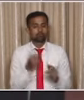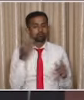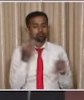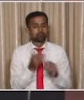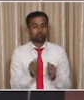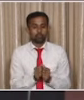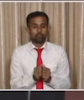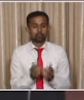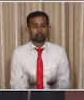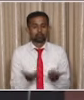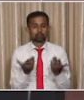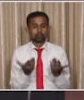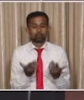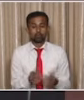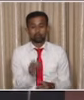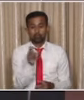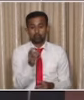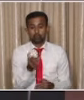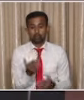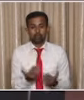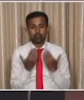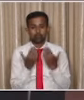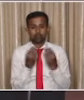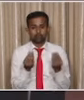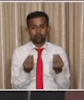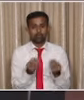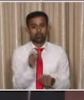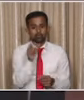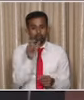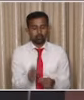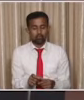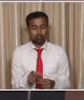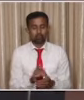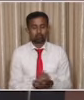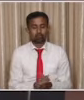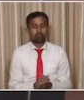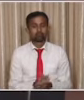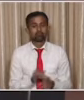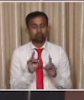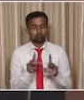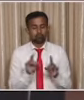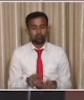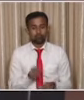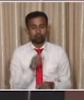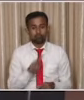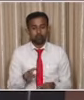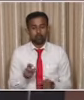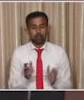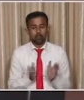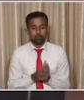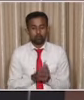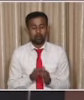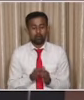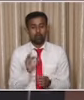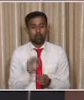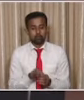advice to you is, you appoint an interim committee that is loyal to you. I am not telling you to accept our interim